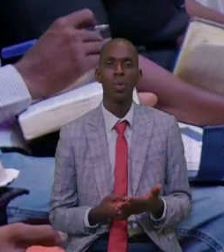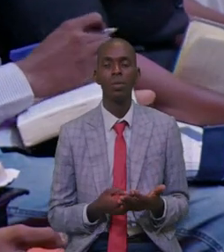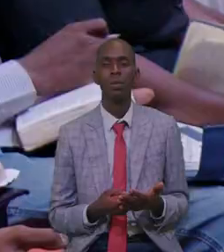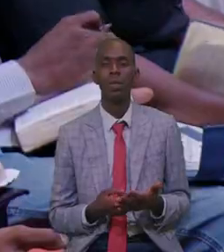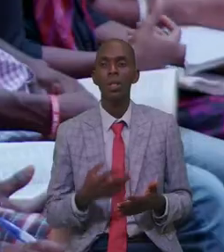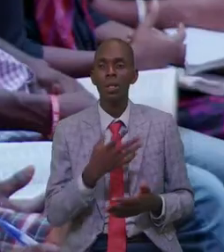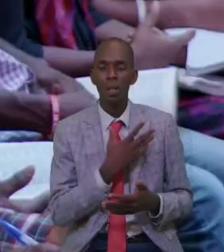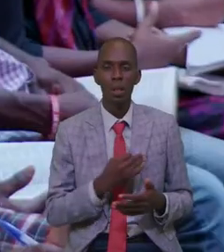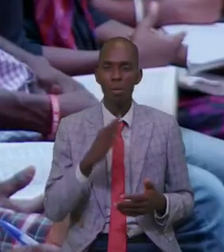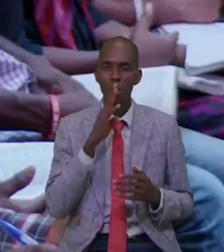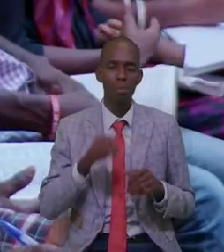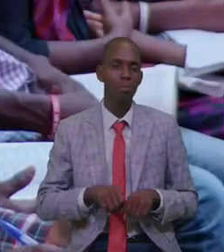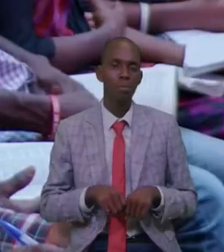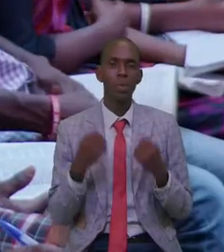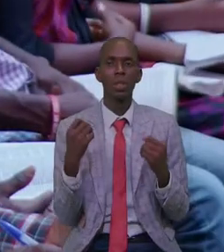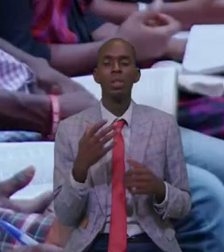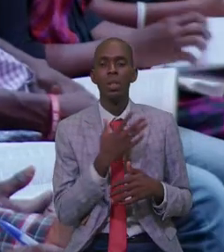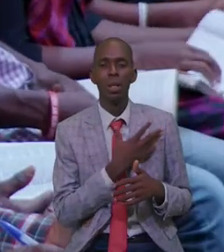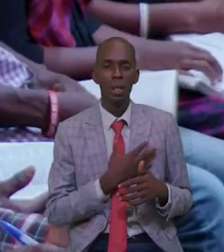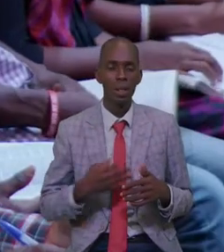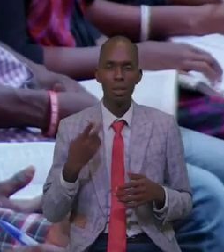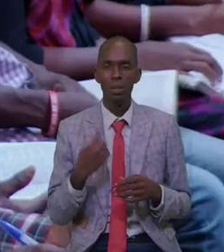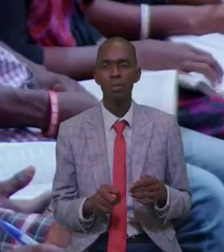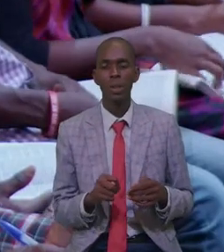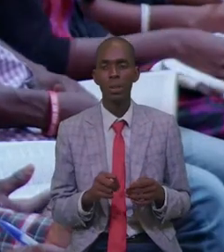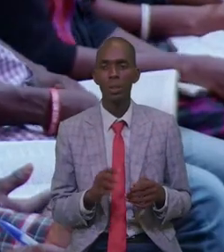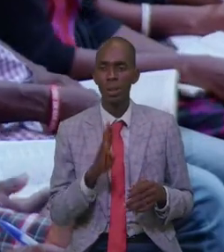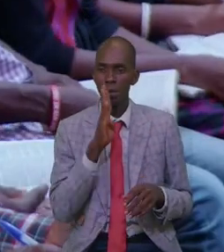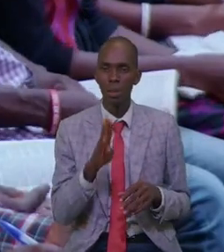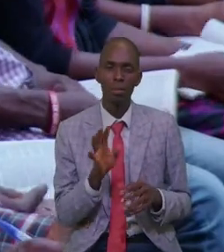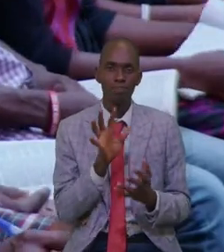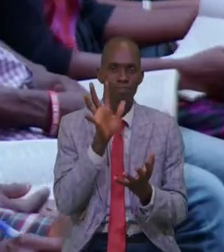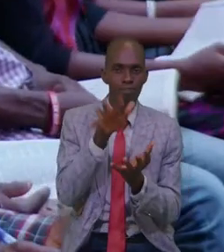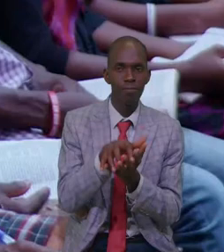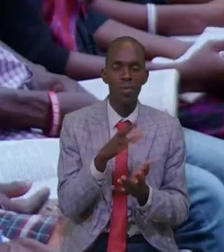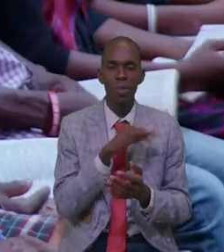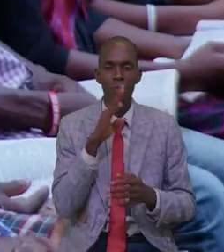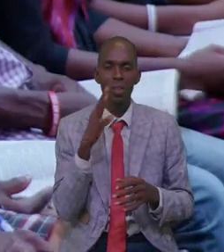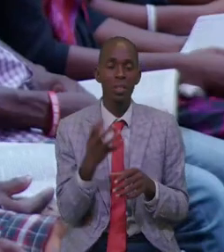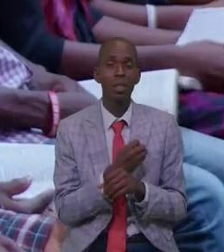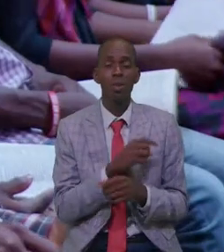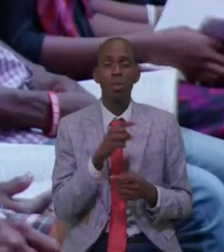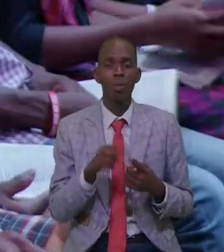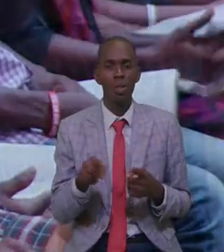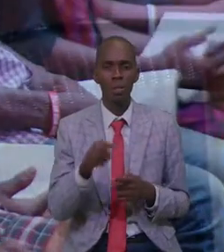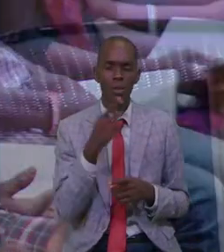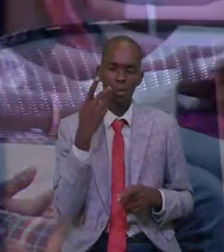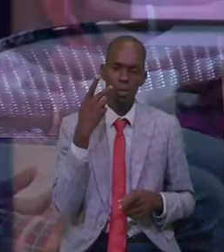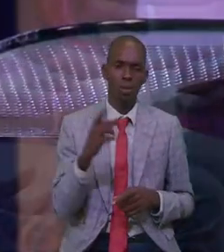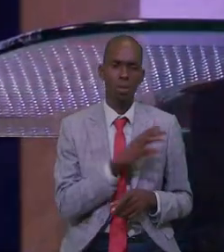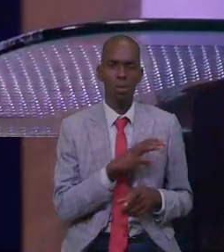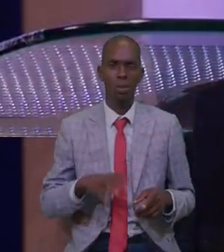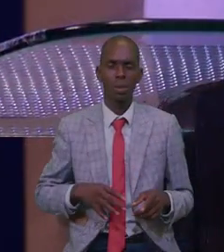fall and be broken and be snared and be taken. When they saw him, they stumbled